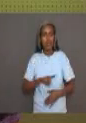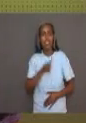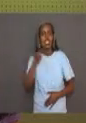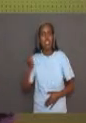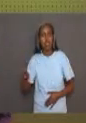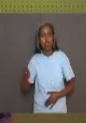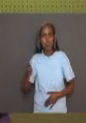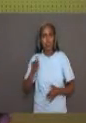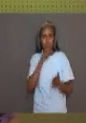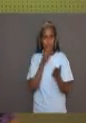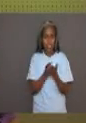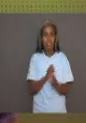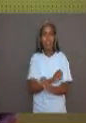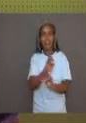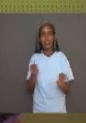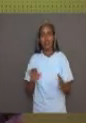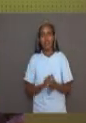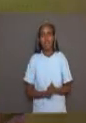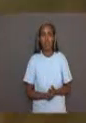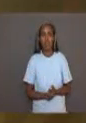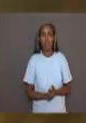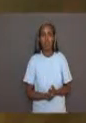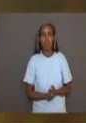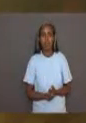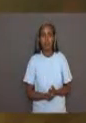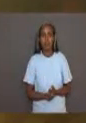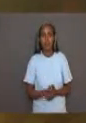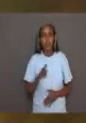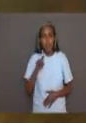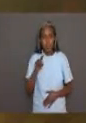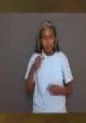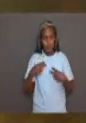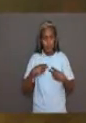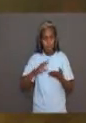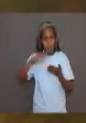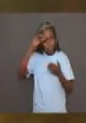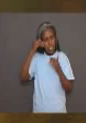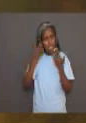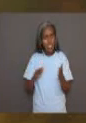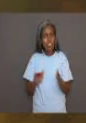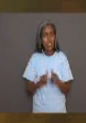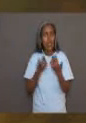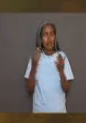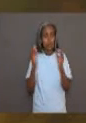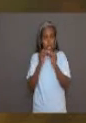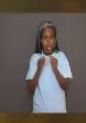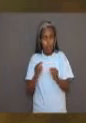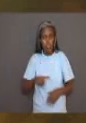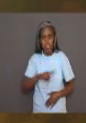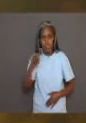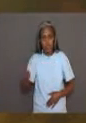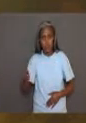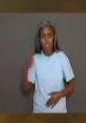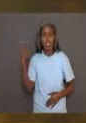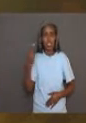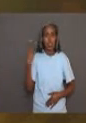skewness of data distribution. You have learned how to calculate skewness